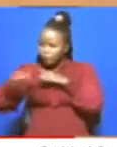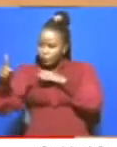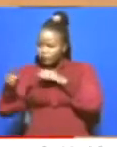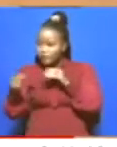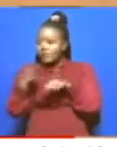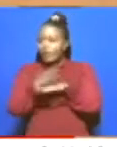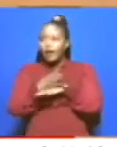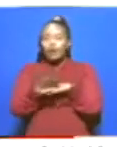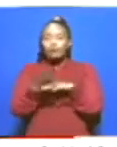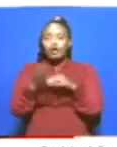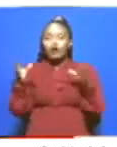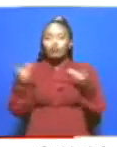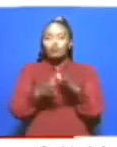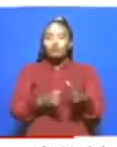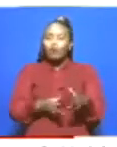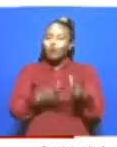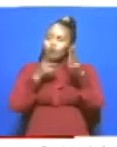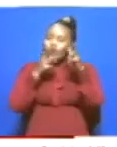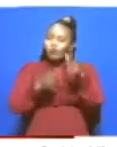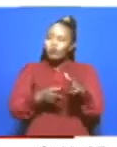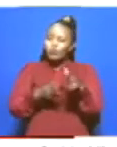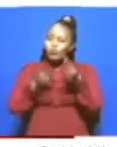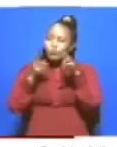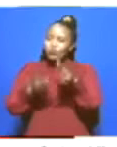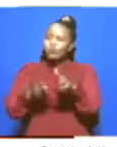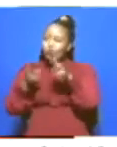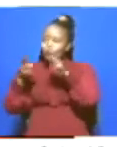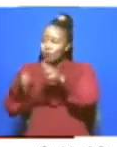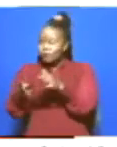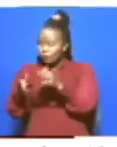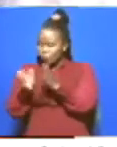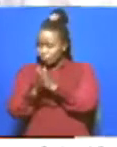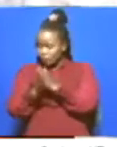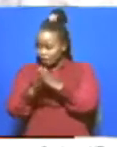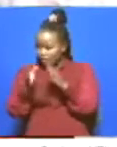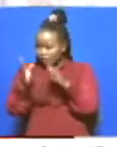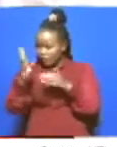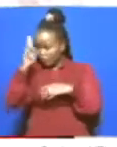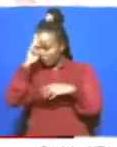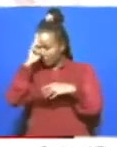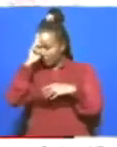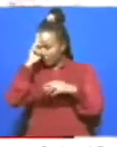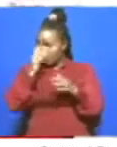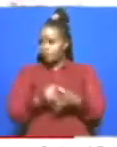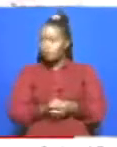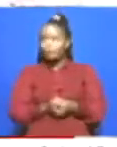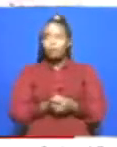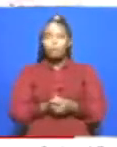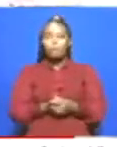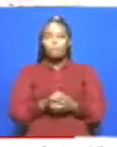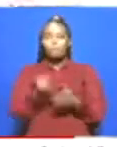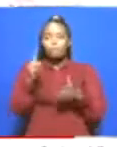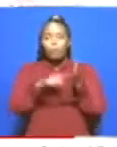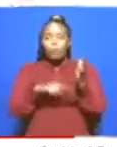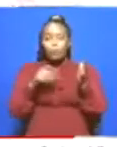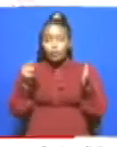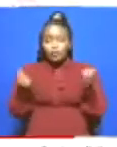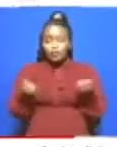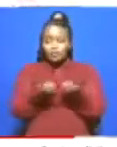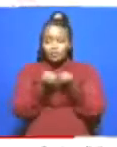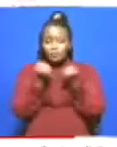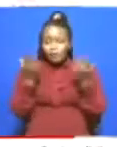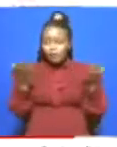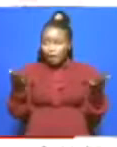launched attacks near the examination centers exchanged fire with security forces. That what is happening in Muchongoi is